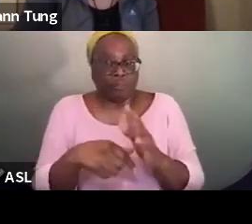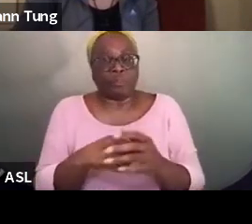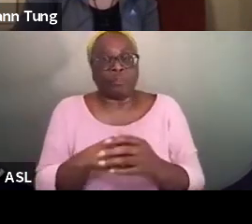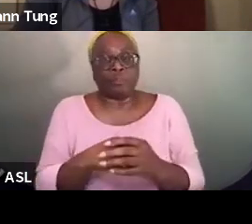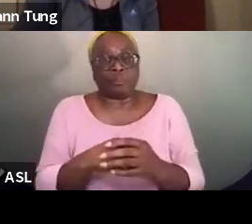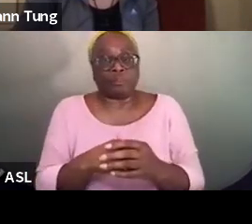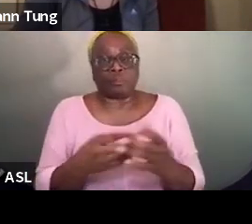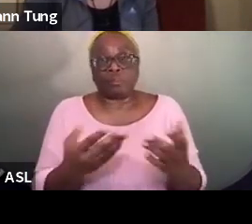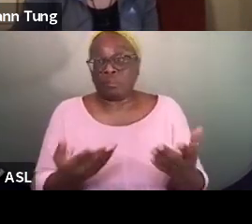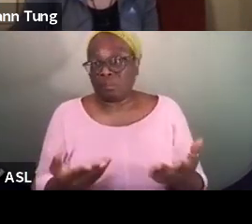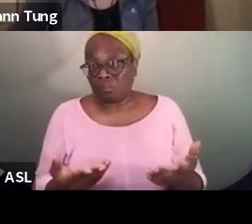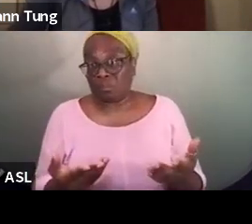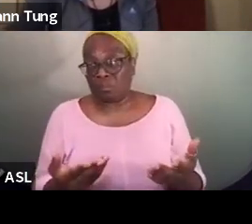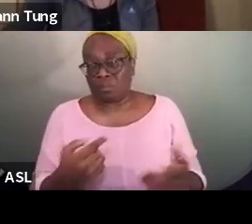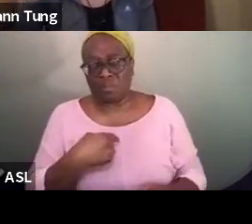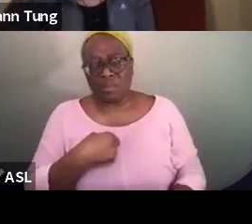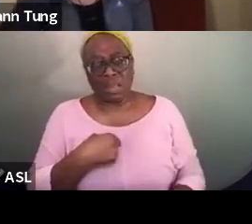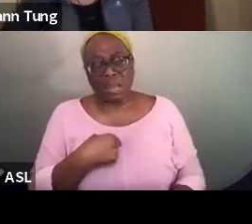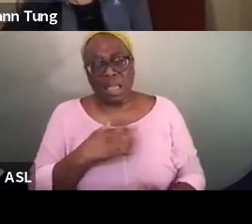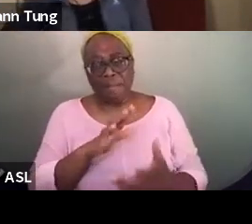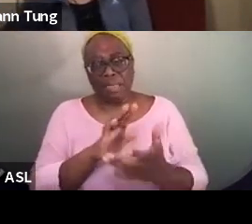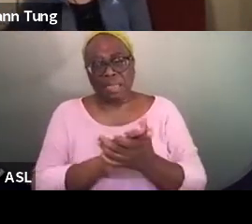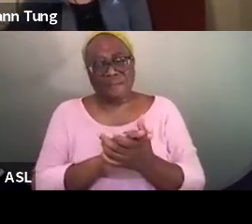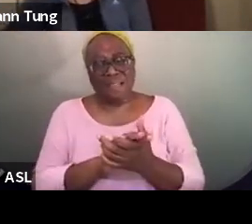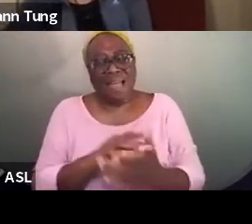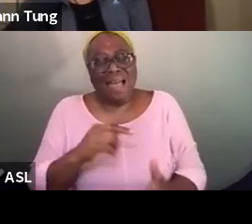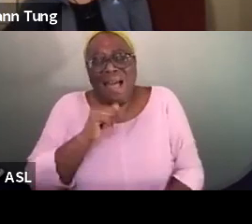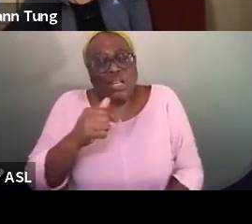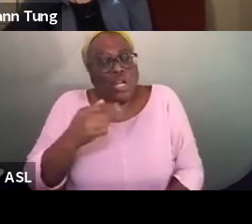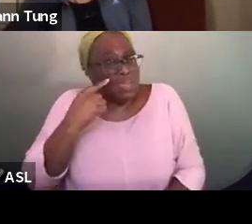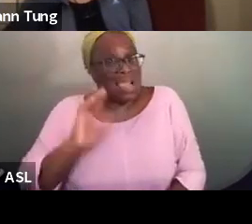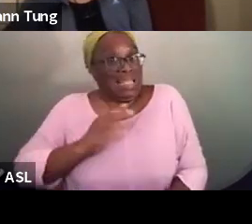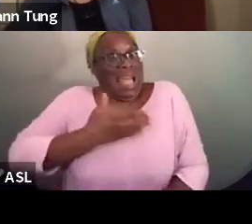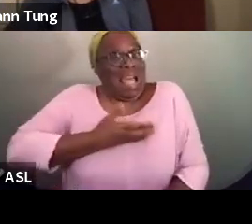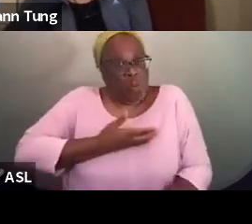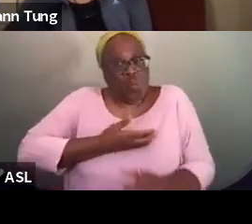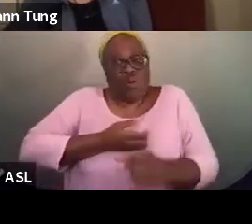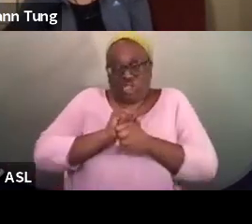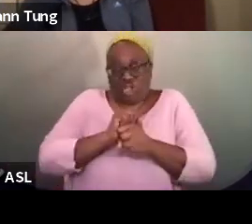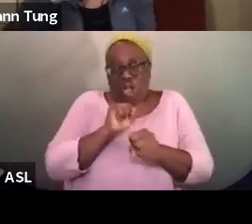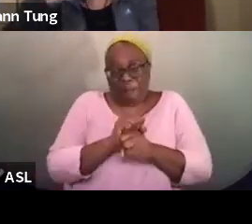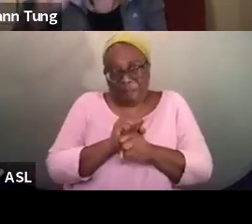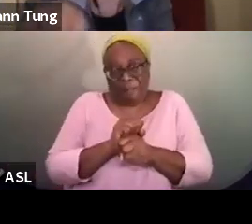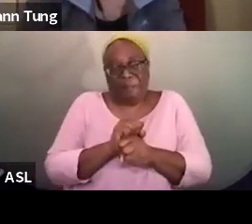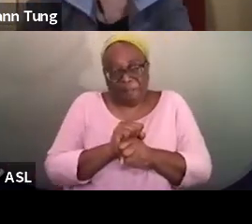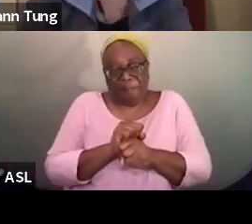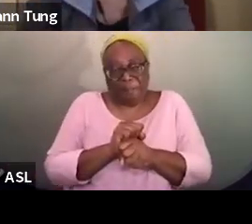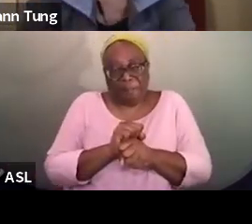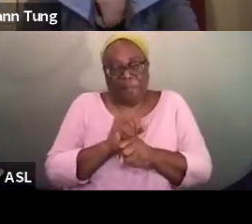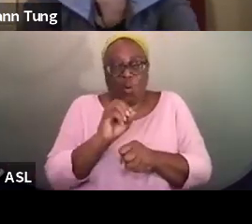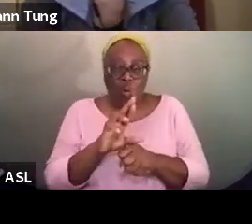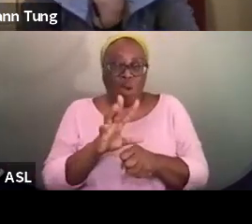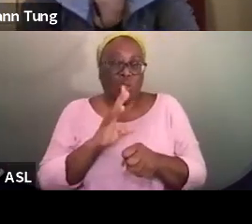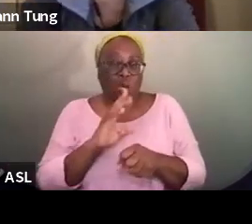So I believe, I don't think it's our job to task and name how people